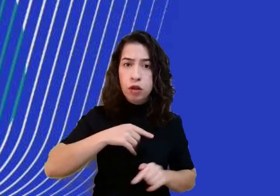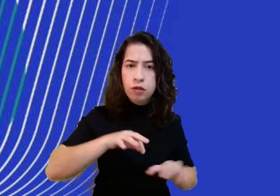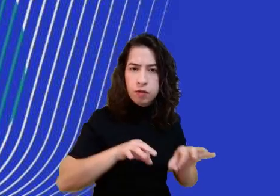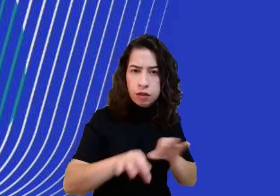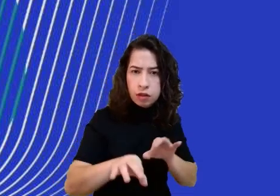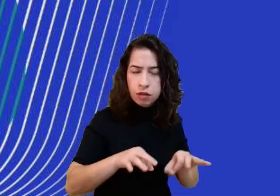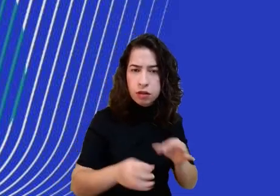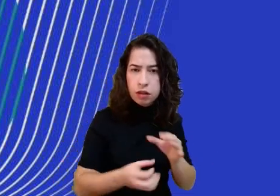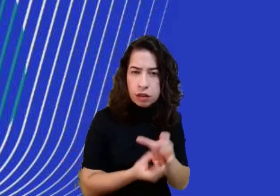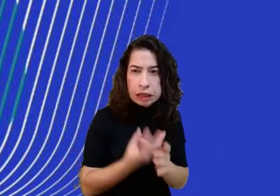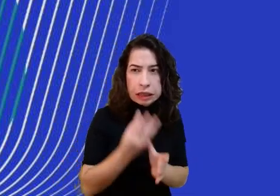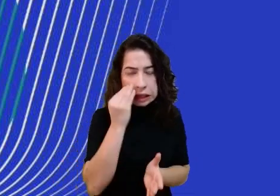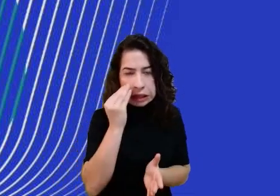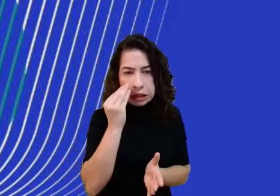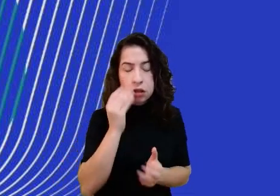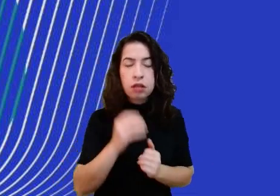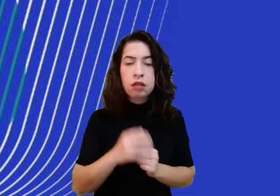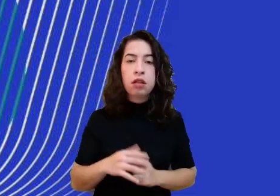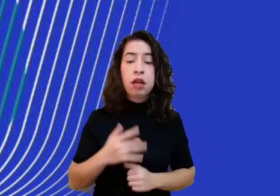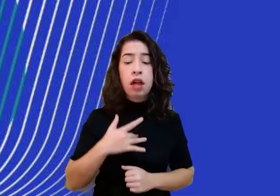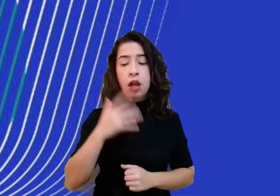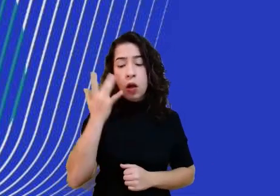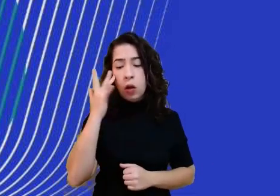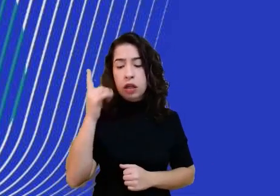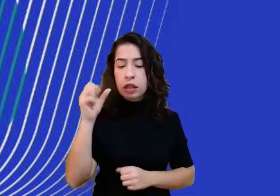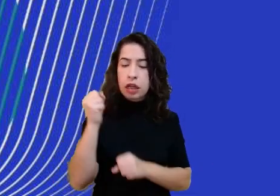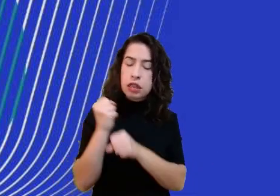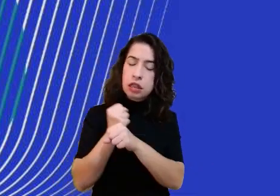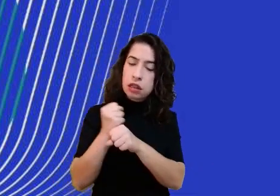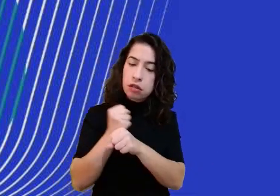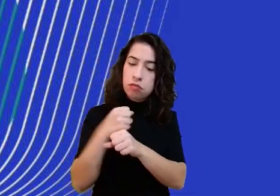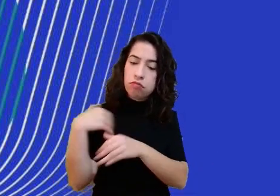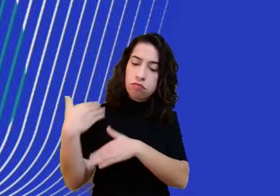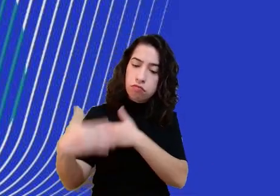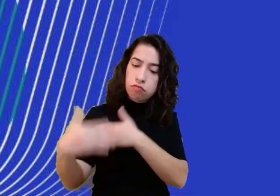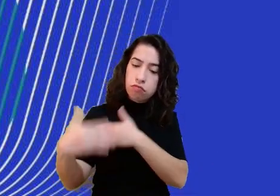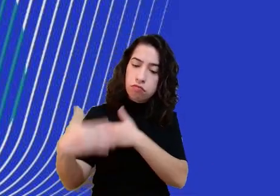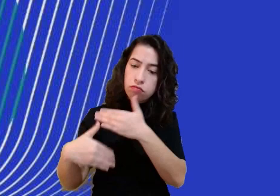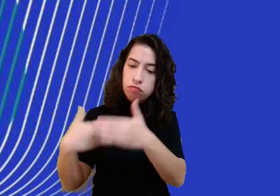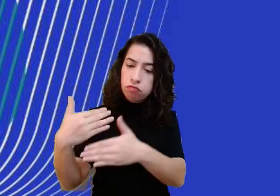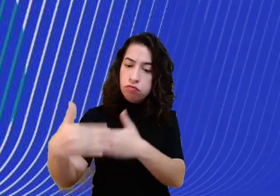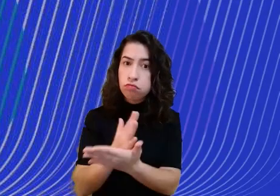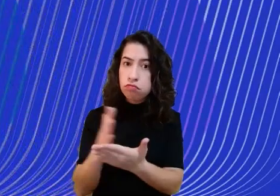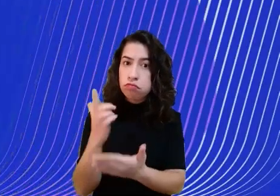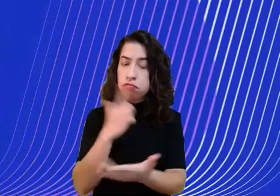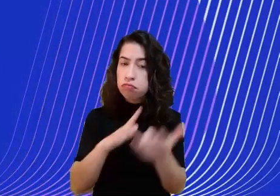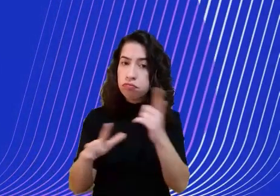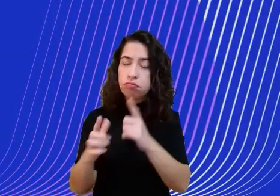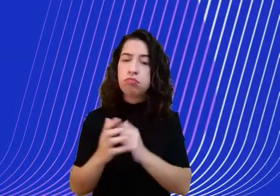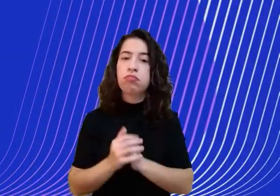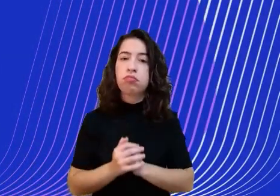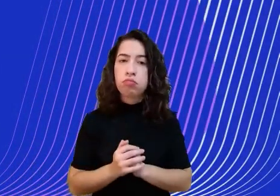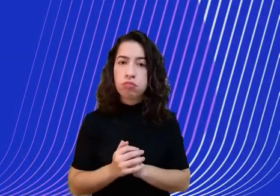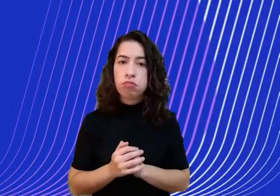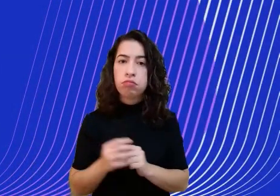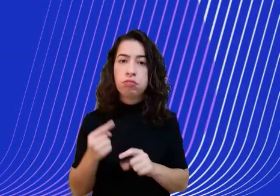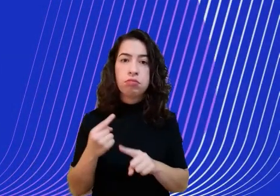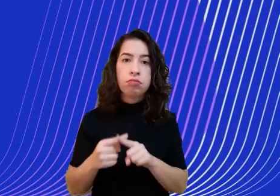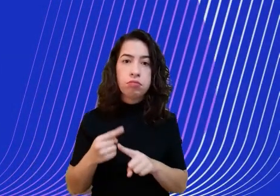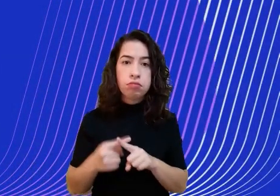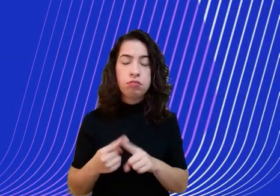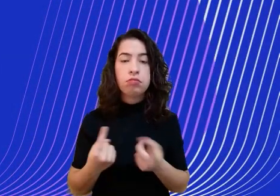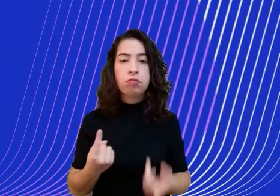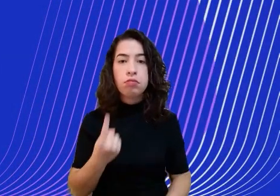And I believe that after 10 years, we had some success, because after all,